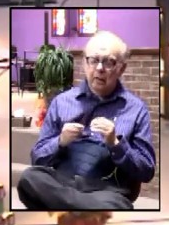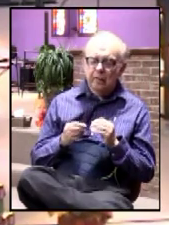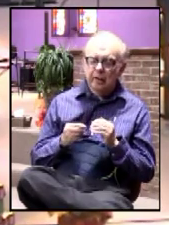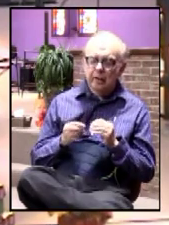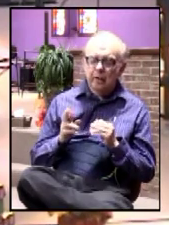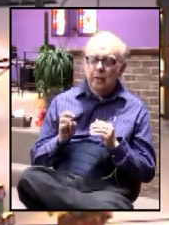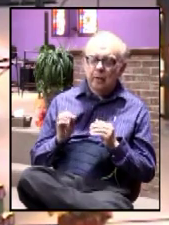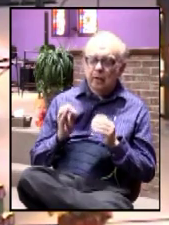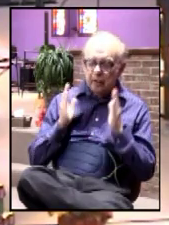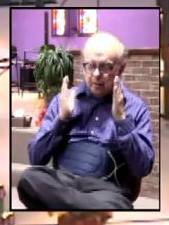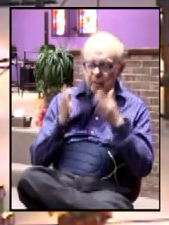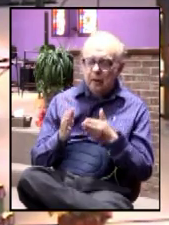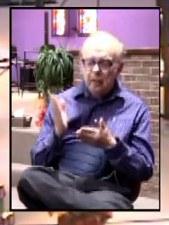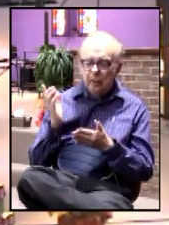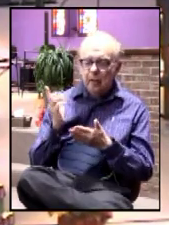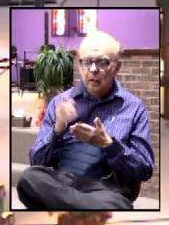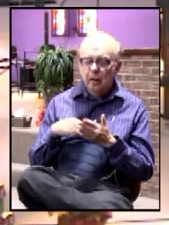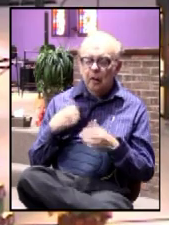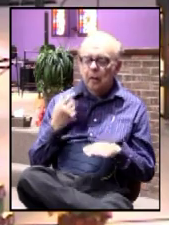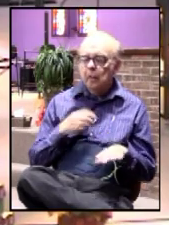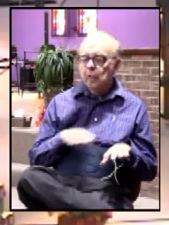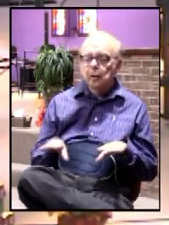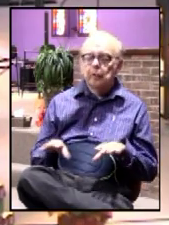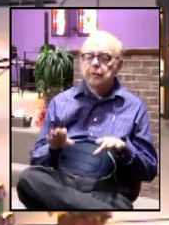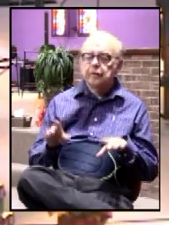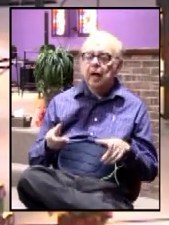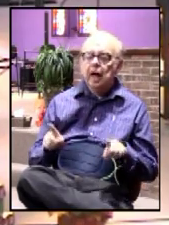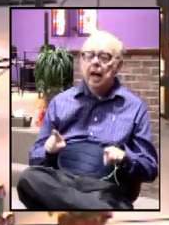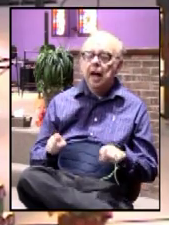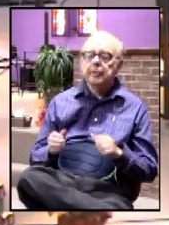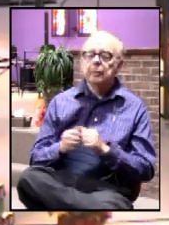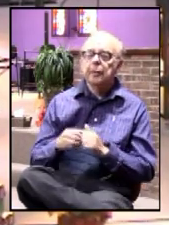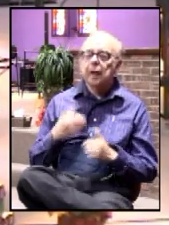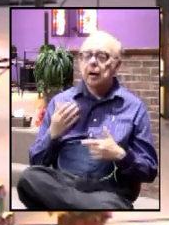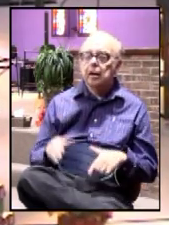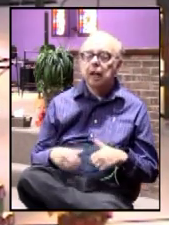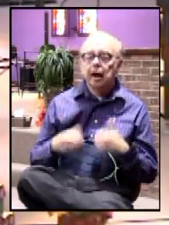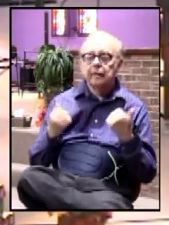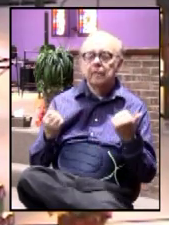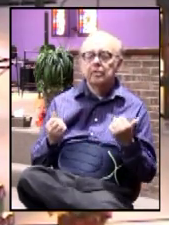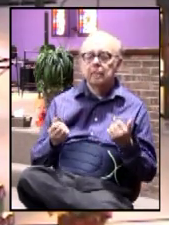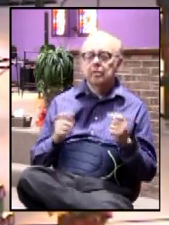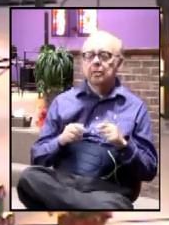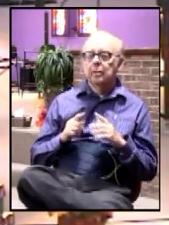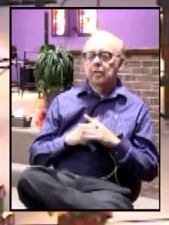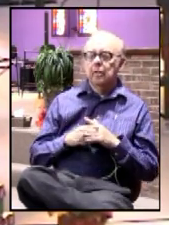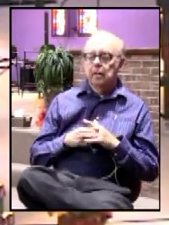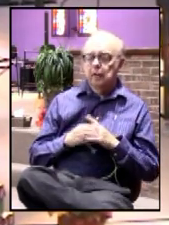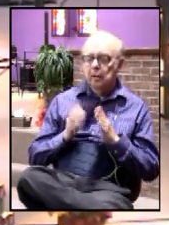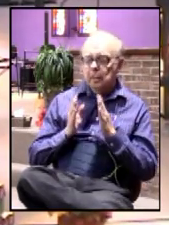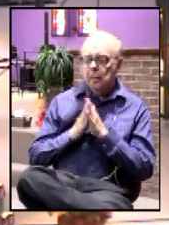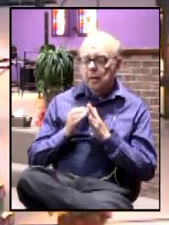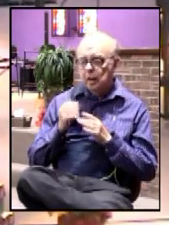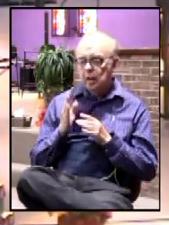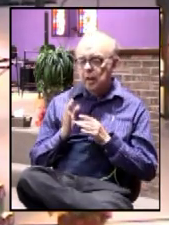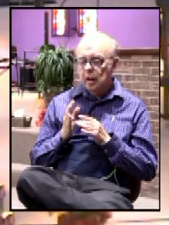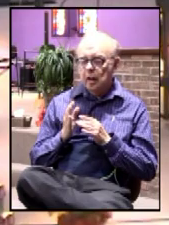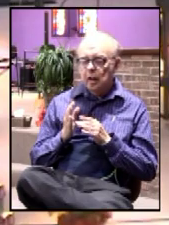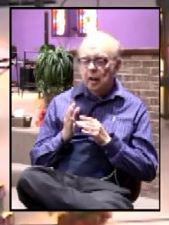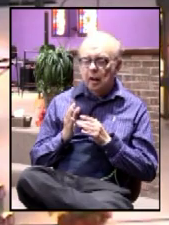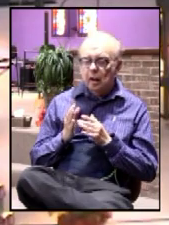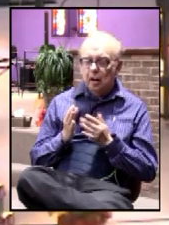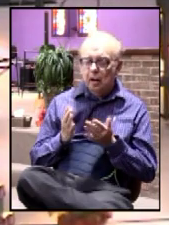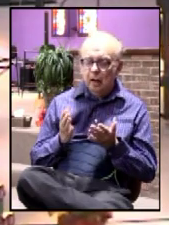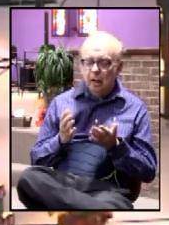about refocusing where we're at and what's going on in our life. When I start out praying to God with